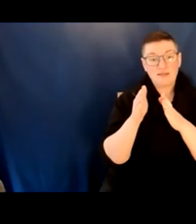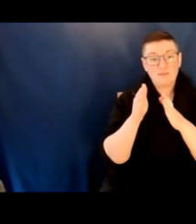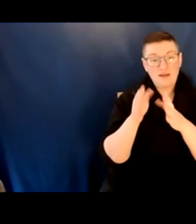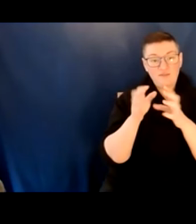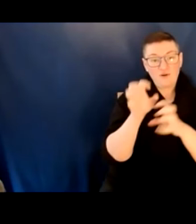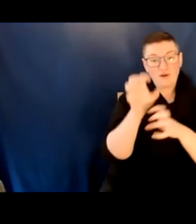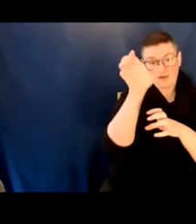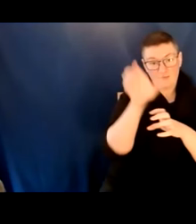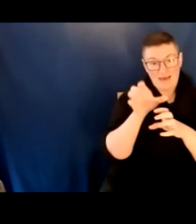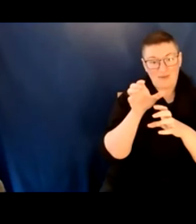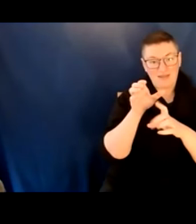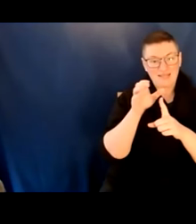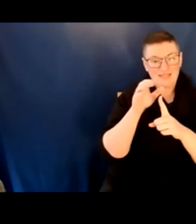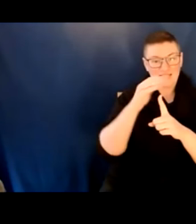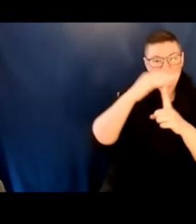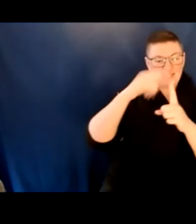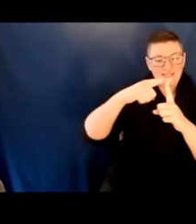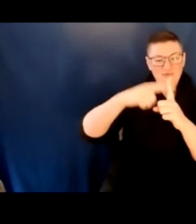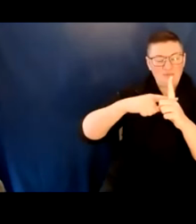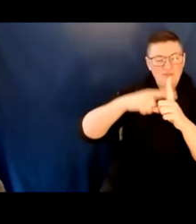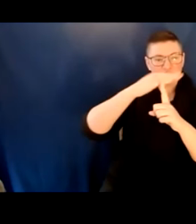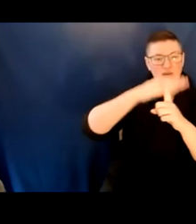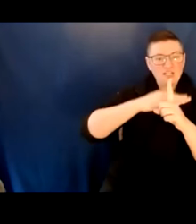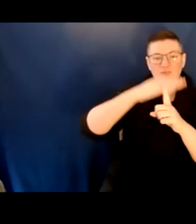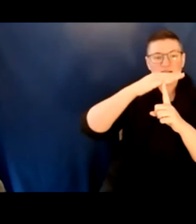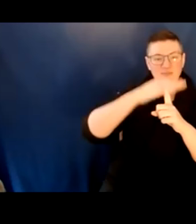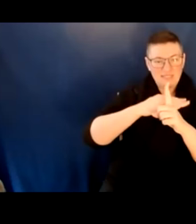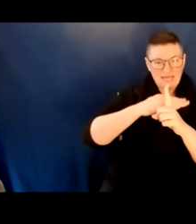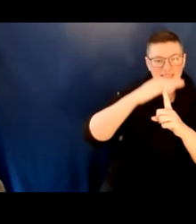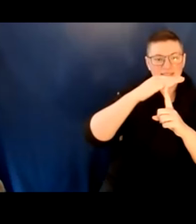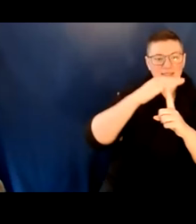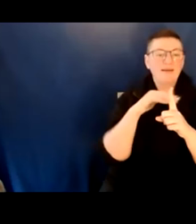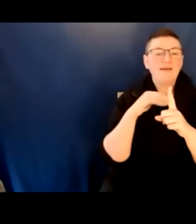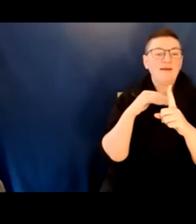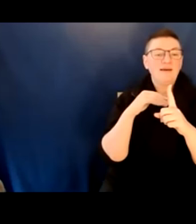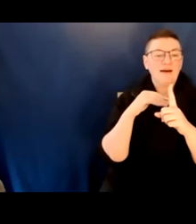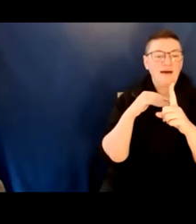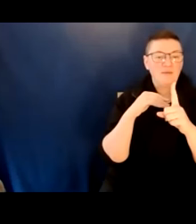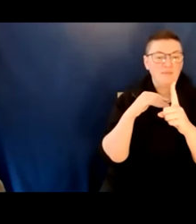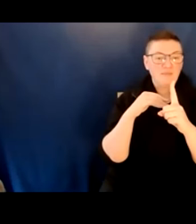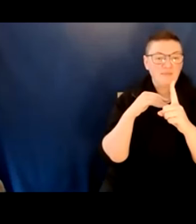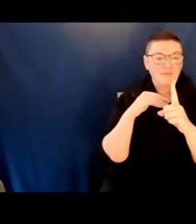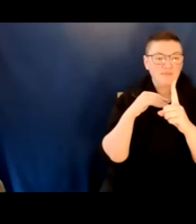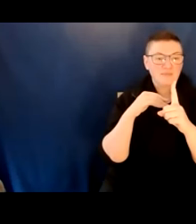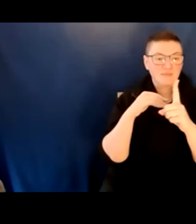target, the metaphoric mapping, is that this represents a range of possible states.